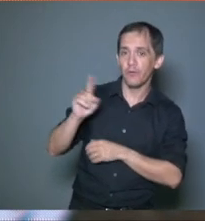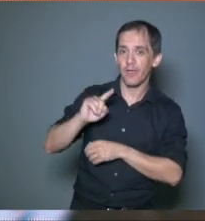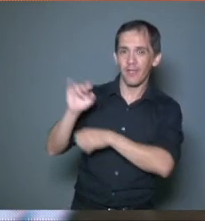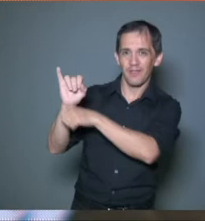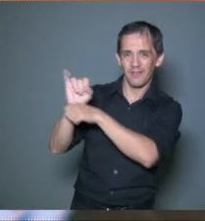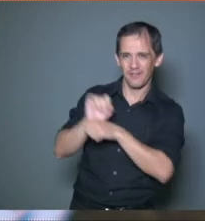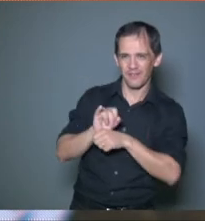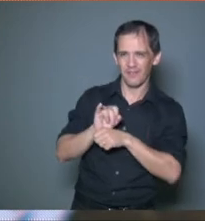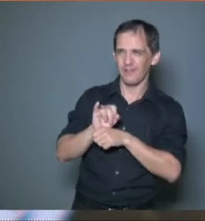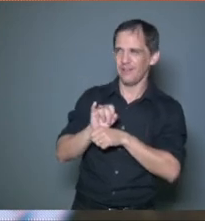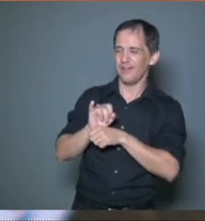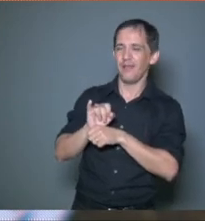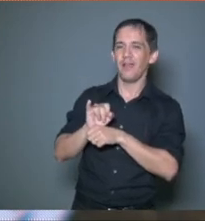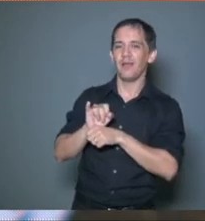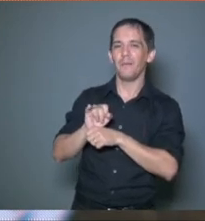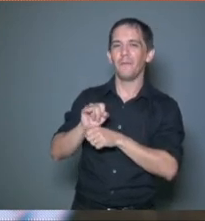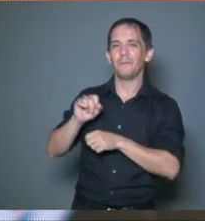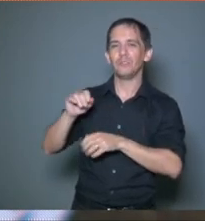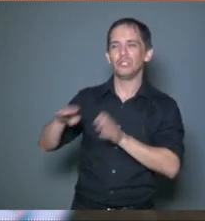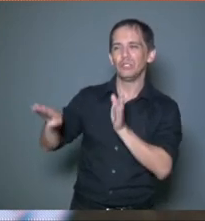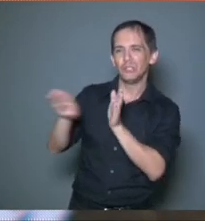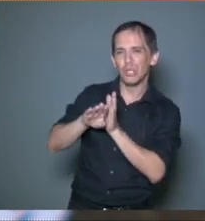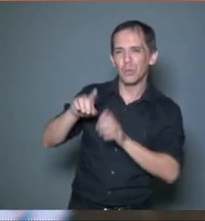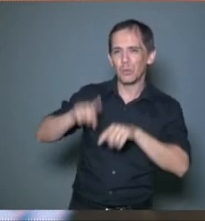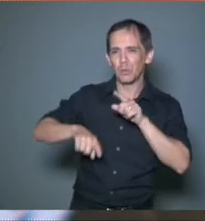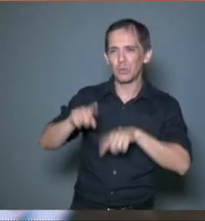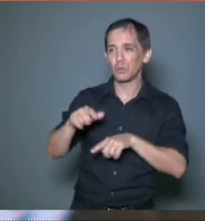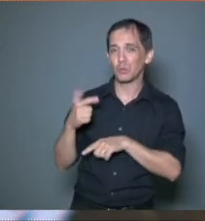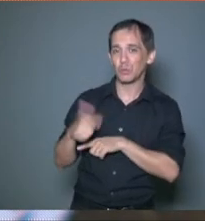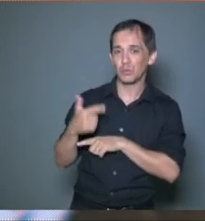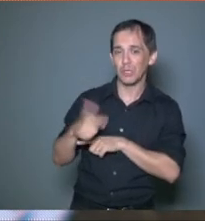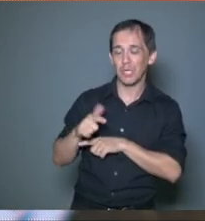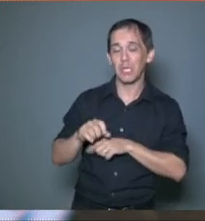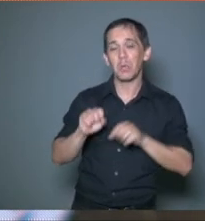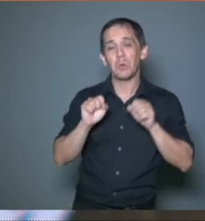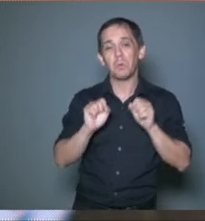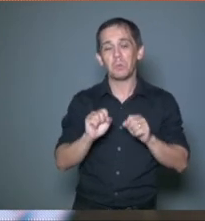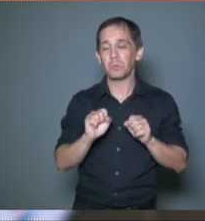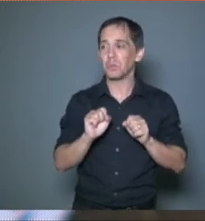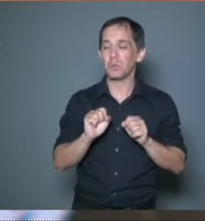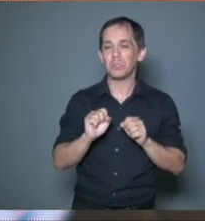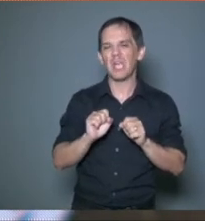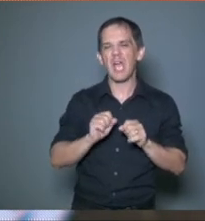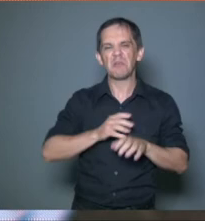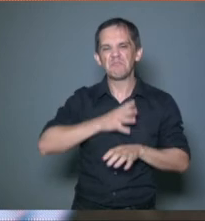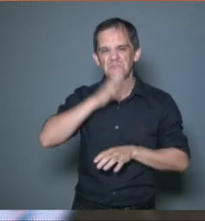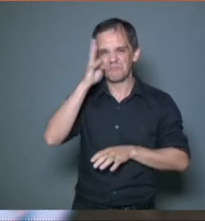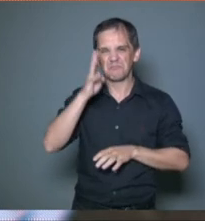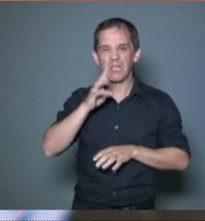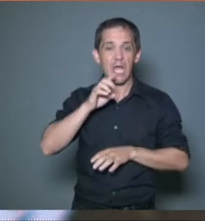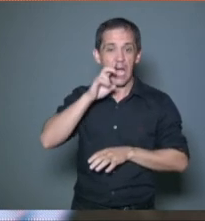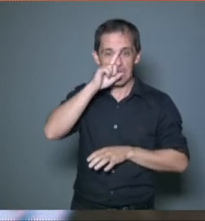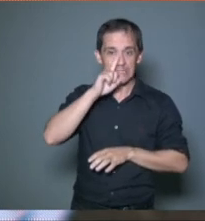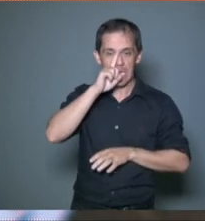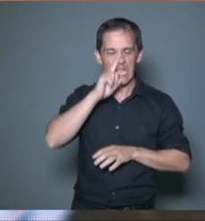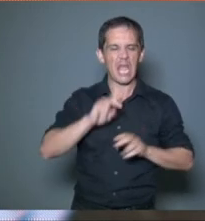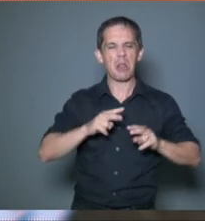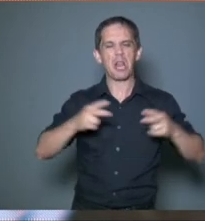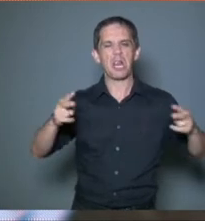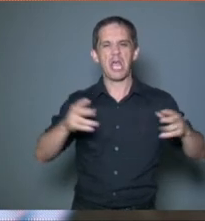that, prices tend to be to maintain on a high level. I don't know if I understand your question about